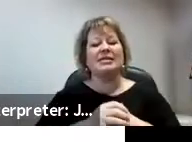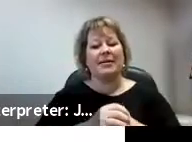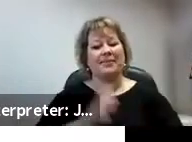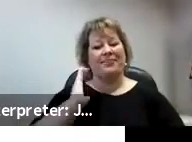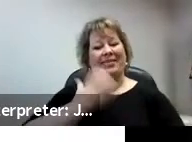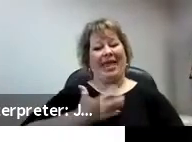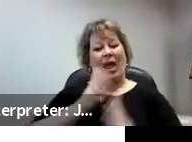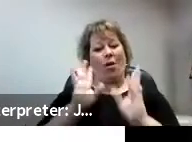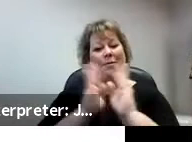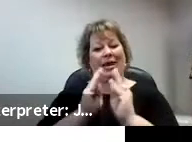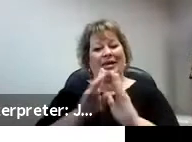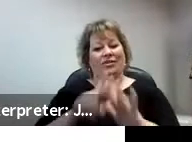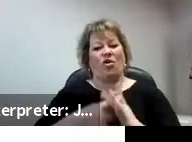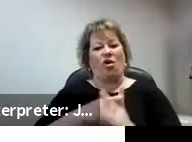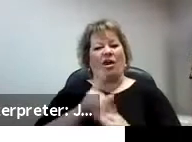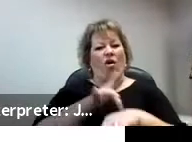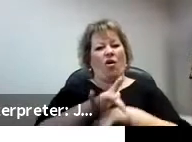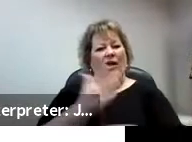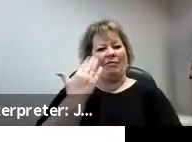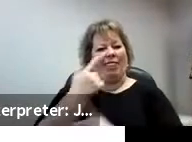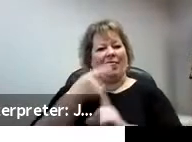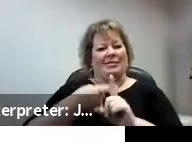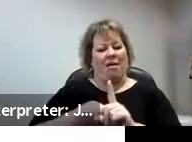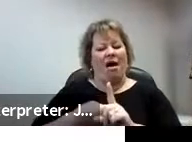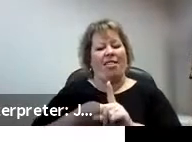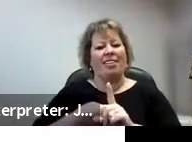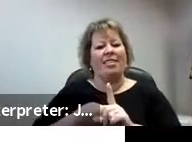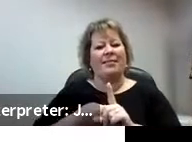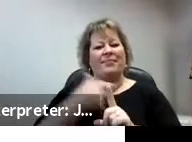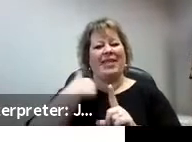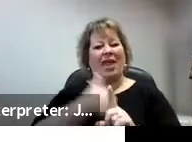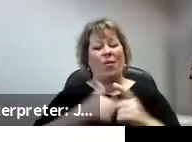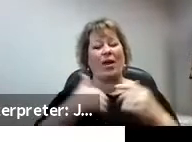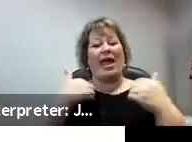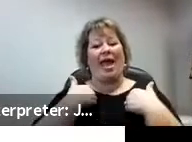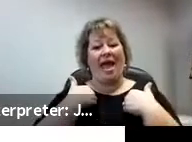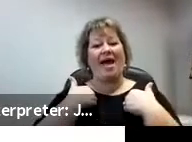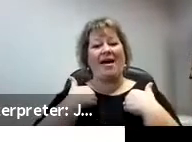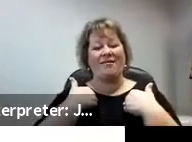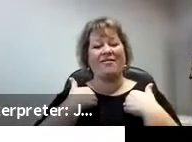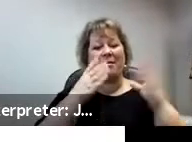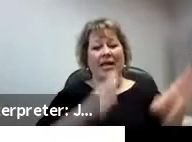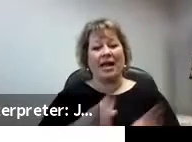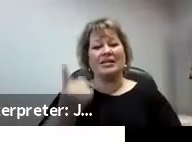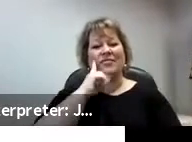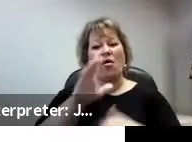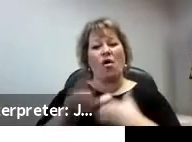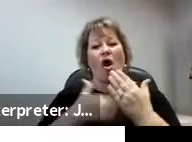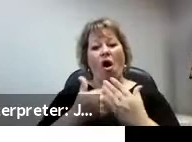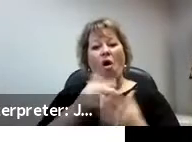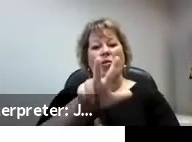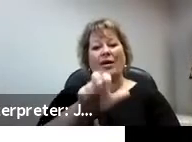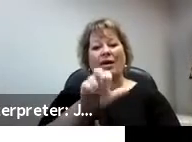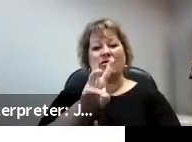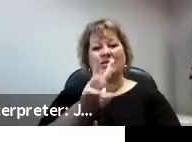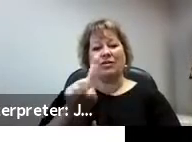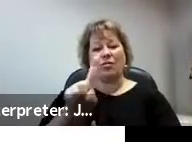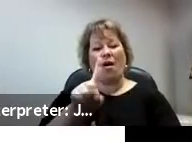began earlier this month, and we have teams formed for all 361 public high schools in our state.